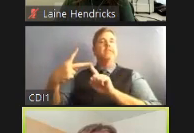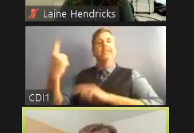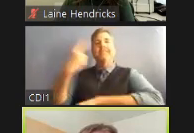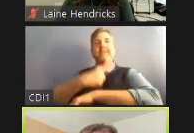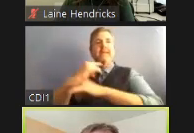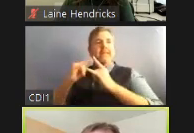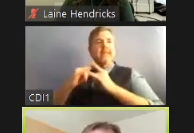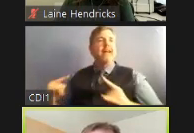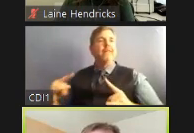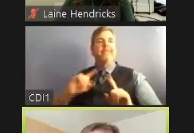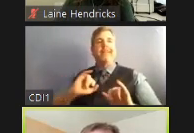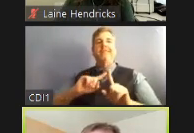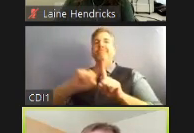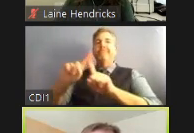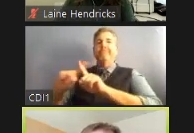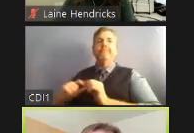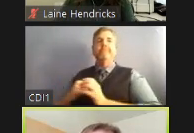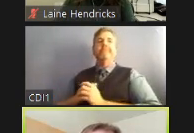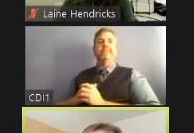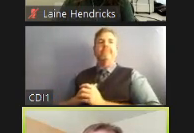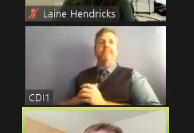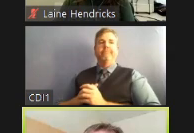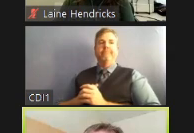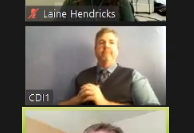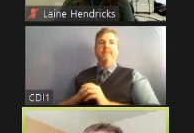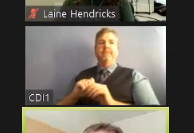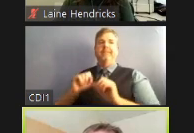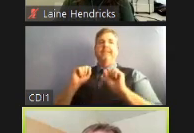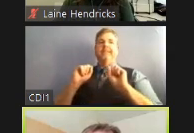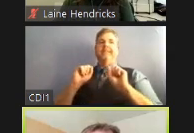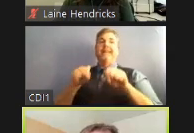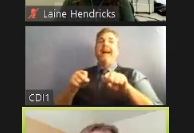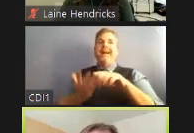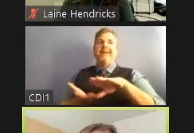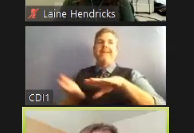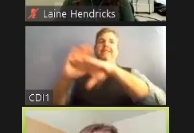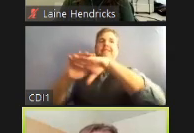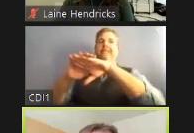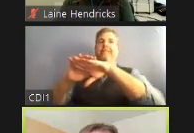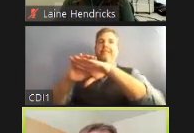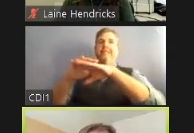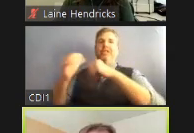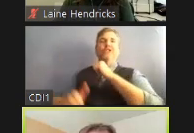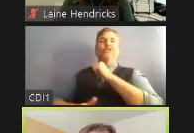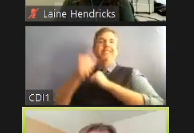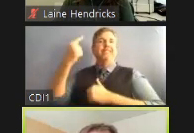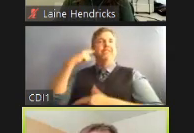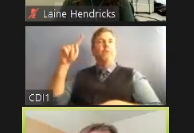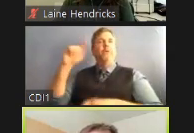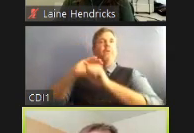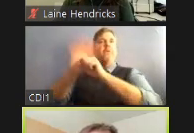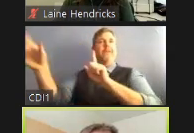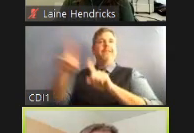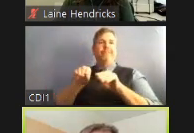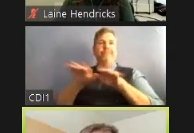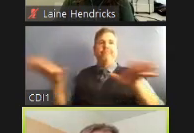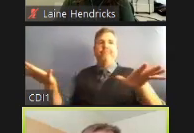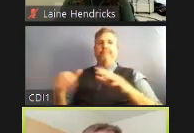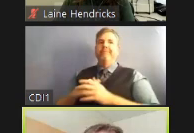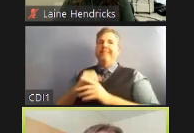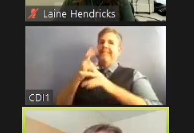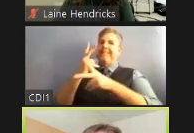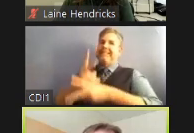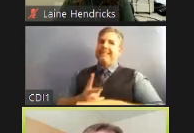learning offers. And so these are all considerations that we need to have our eyes wide open as we come into this school year, recognizing these